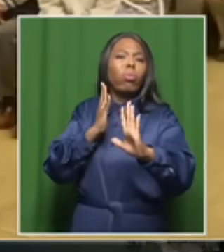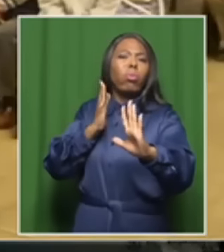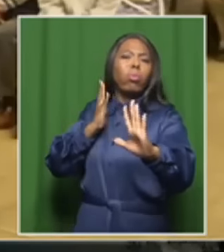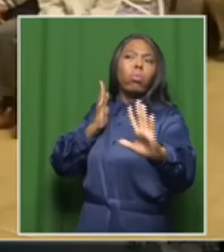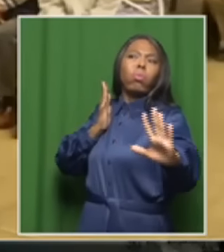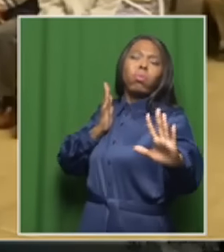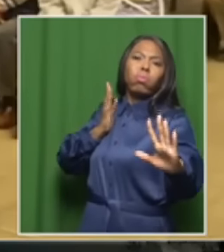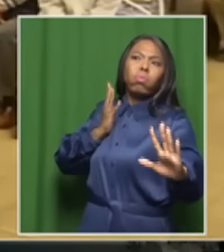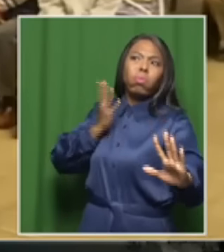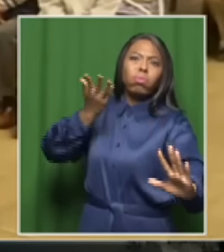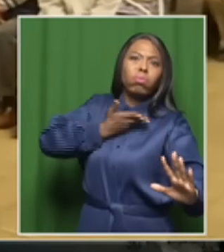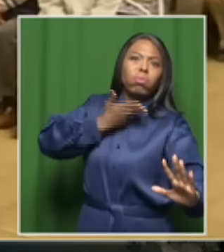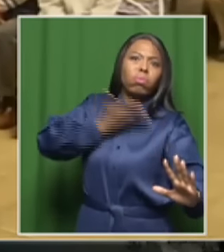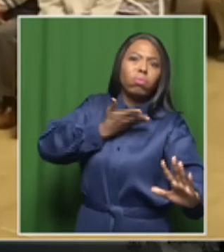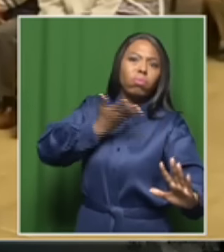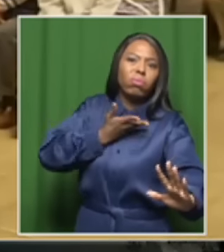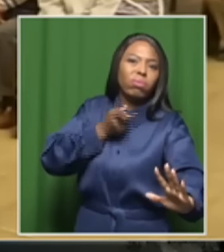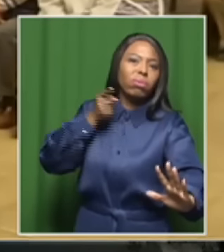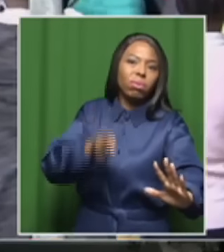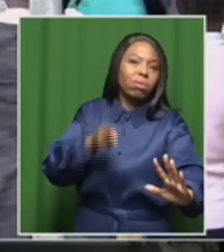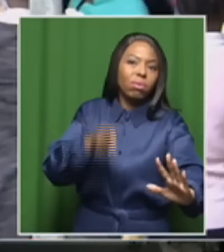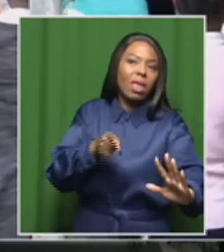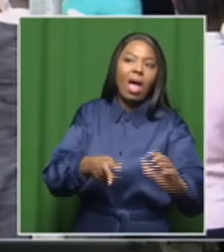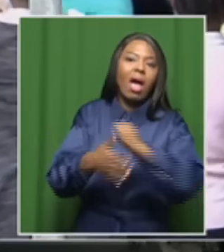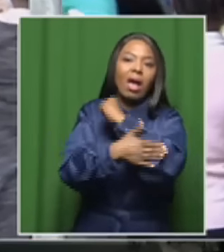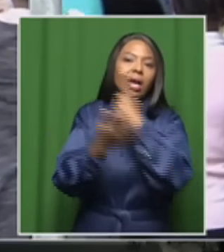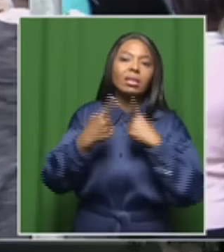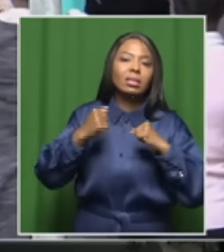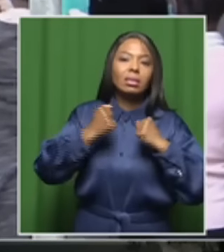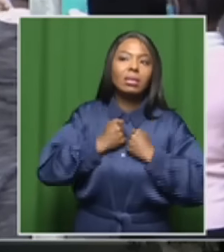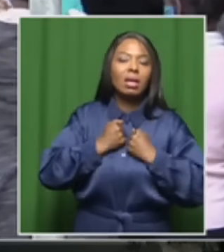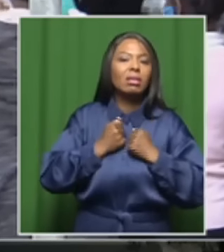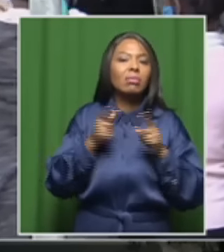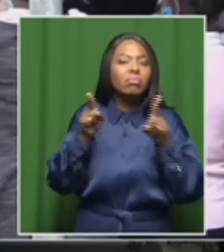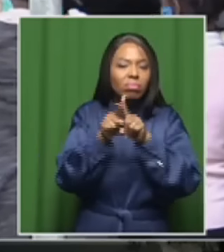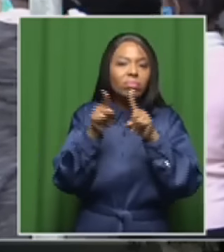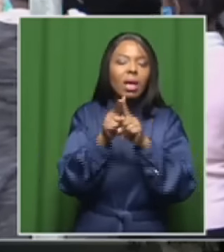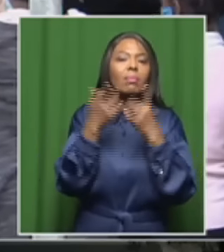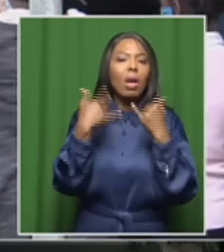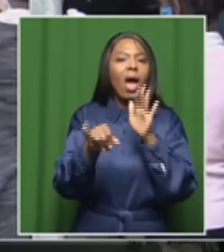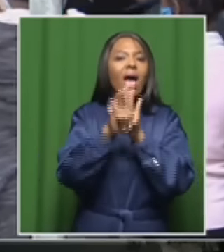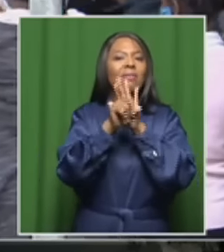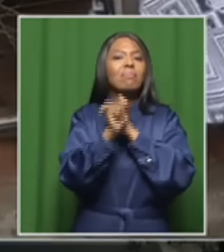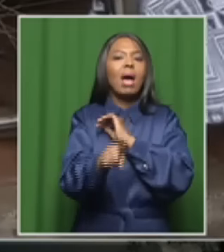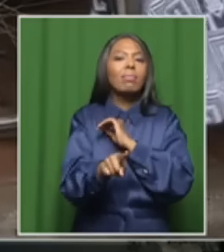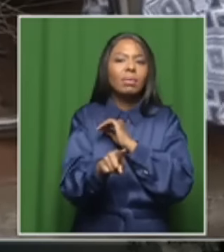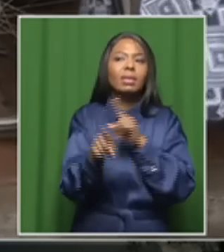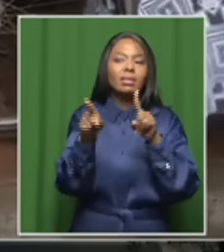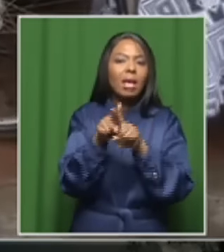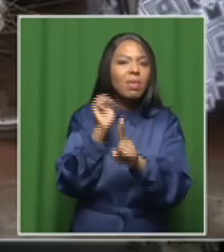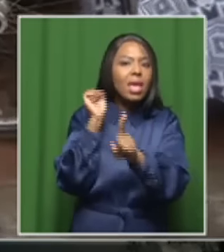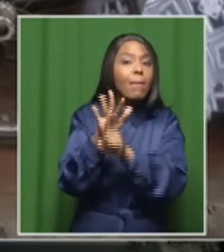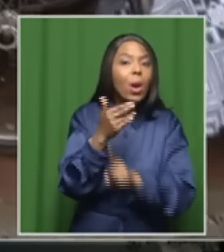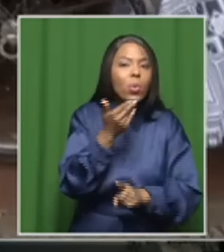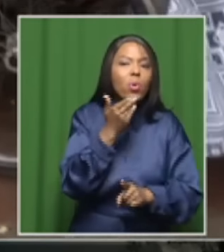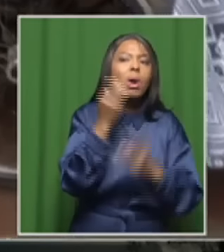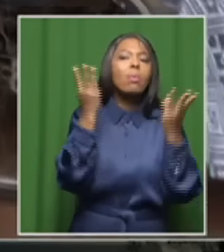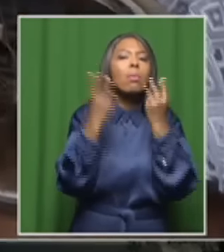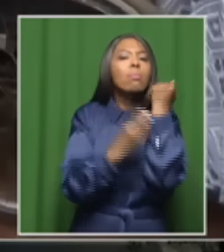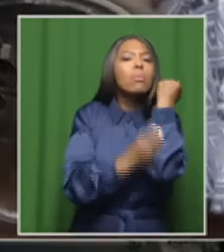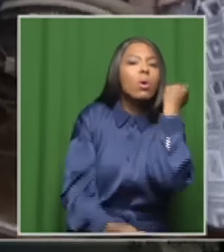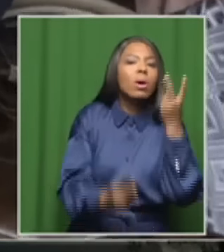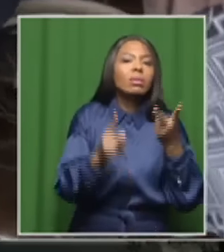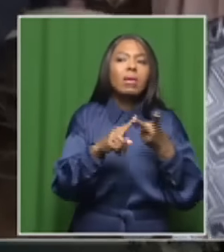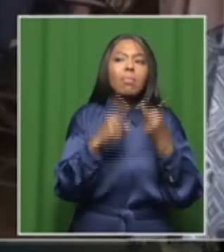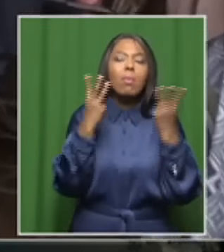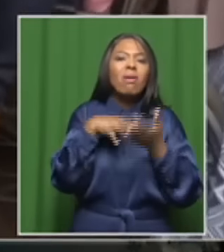in this country, and the effect that has had on the already poor and vulnerable people. So we are saying,